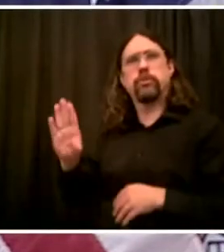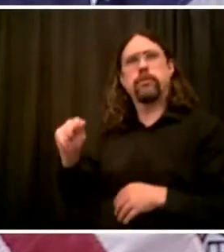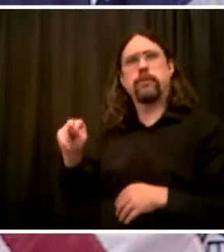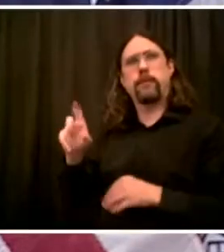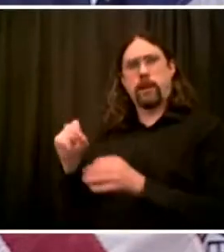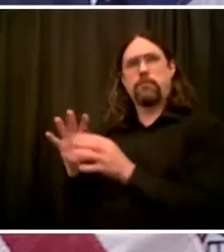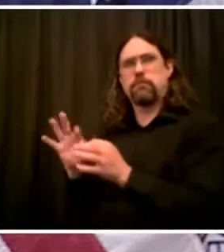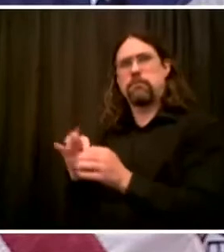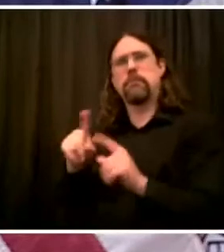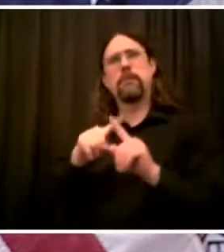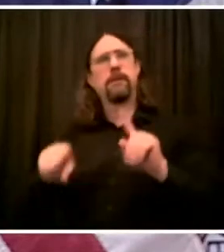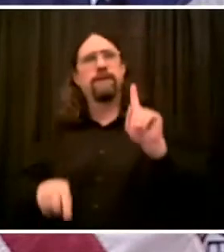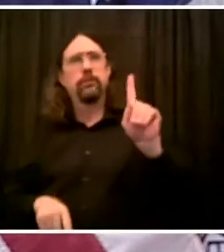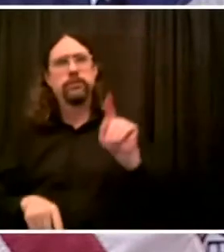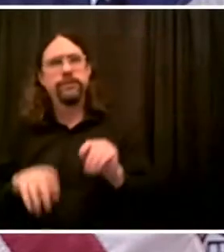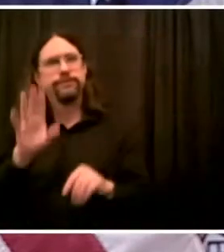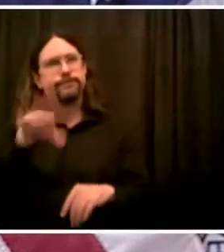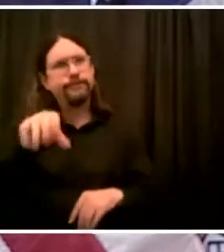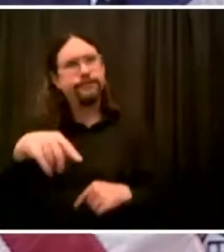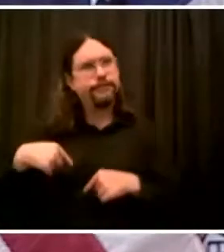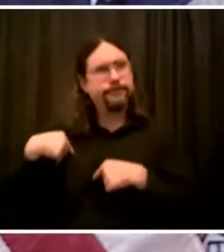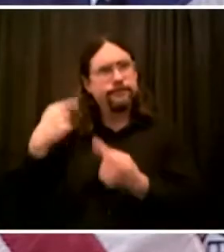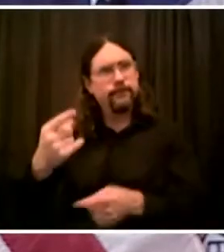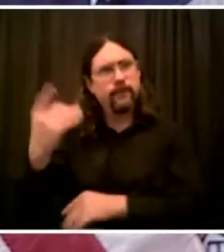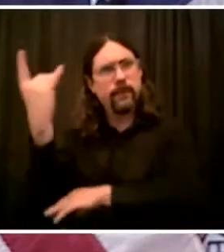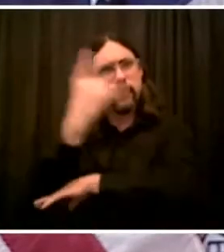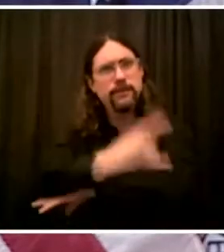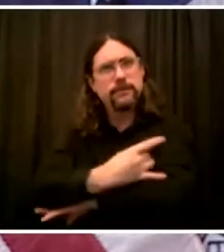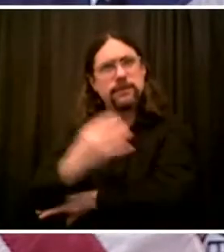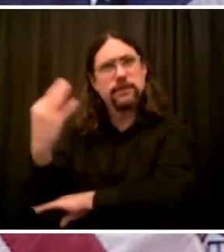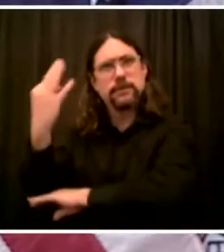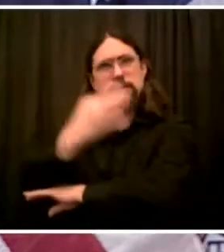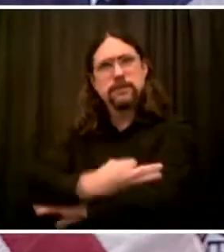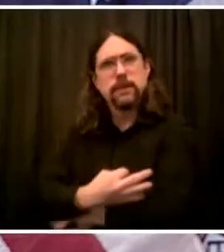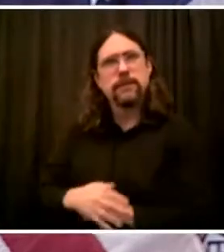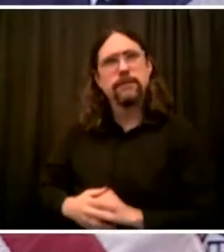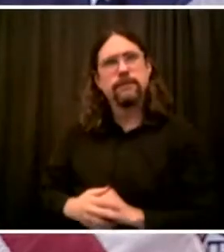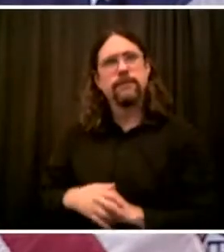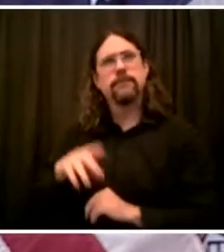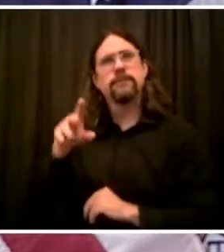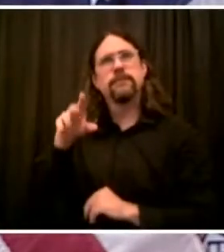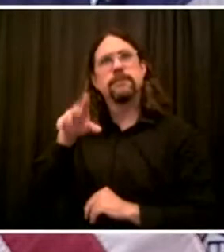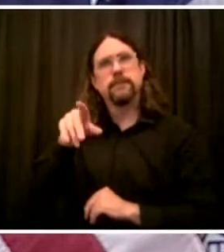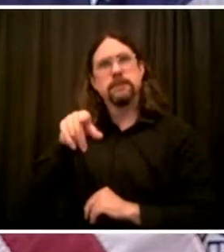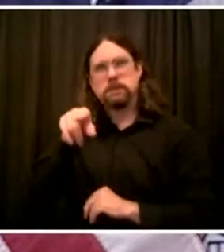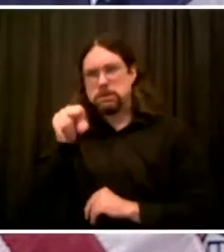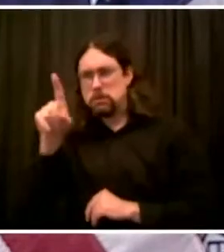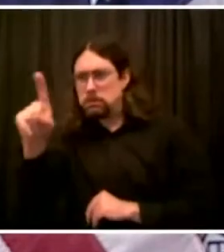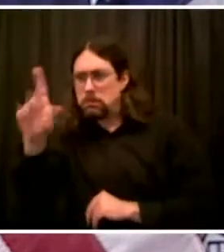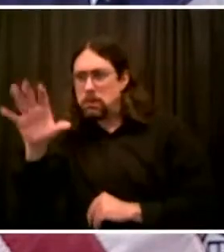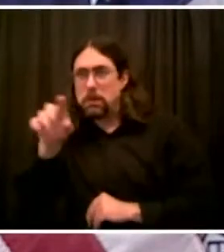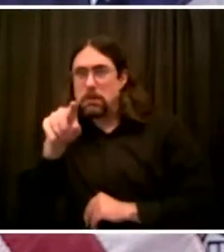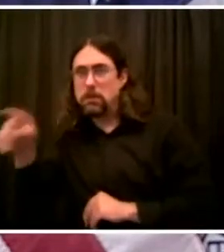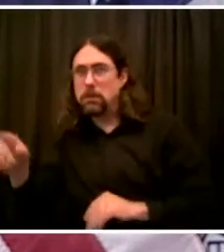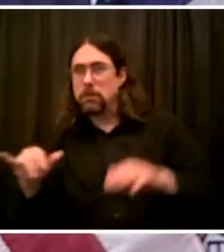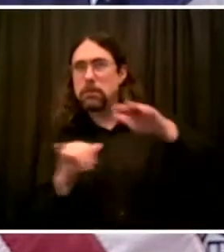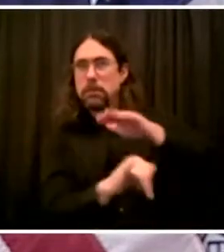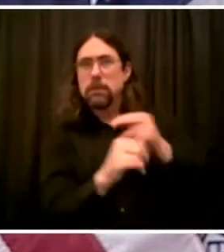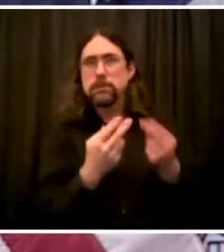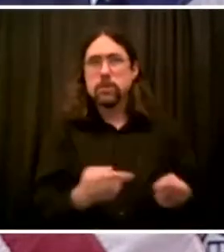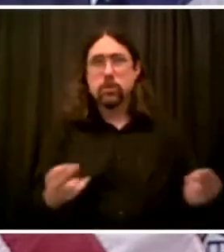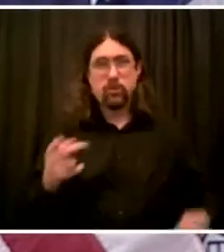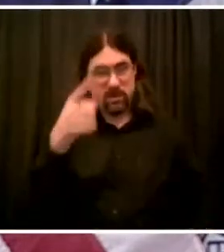was 100 homeless people came in and stayed in, it would be a victory unto itself. Because 100 homeless people, that's 100